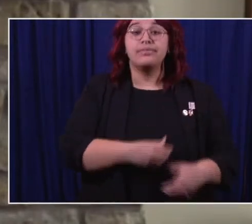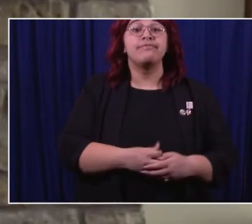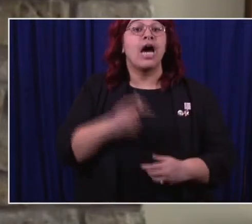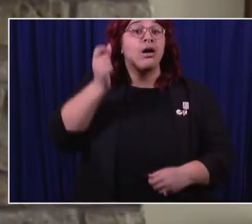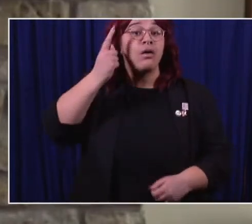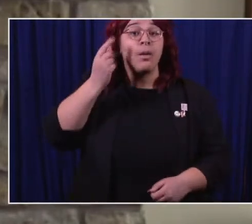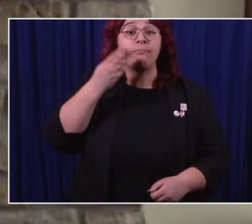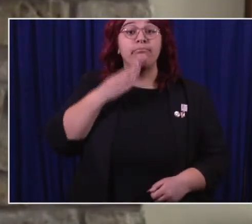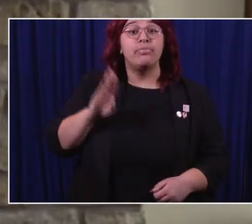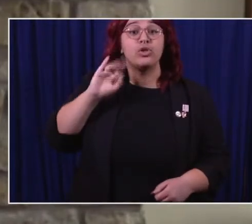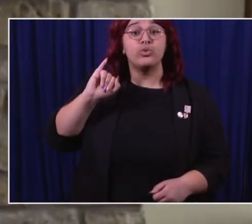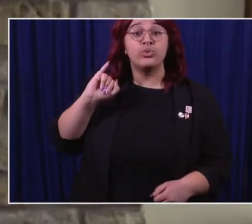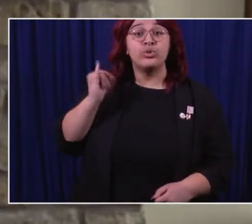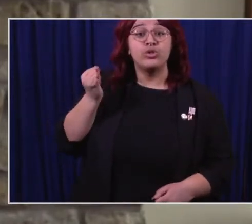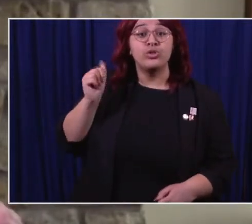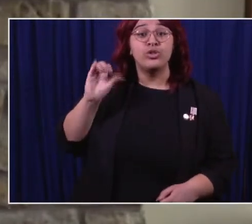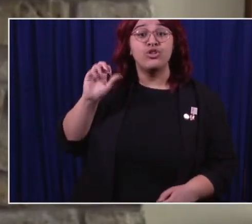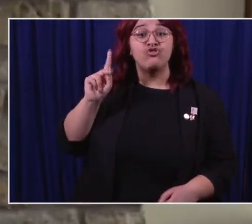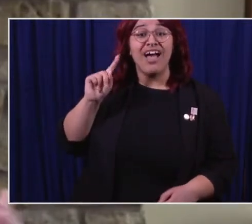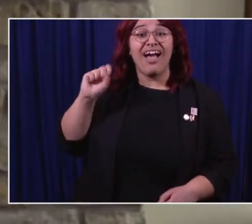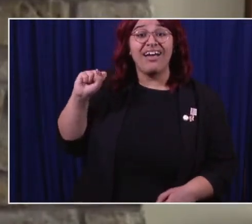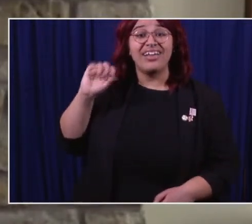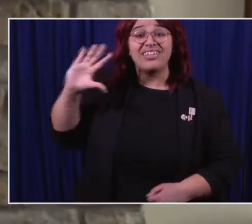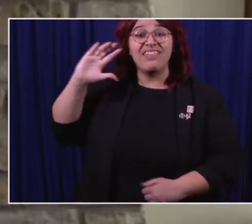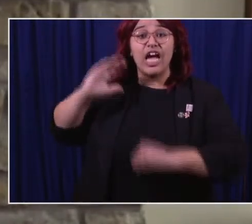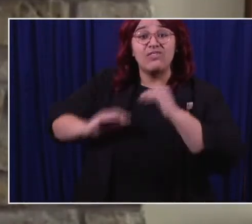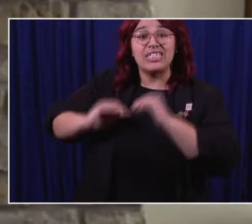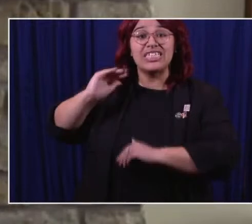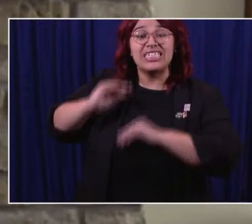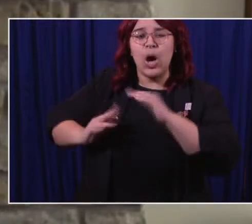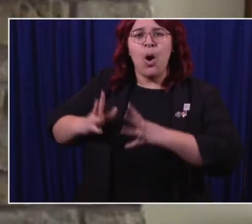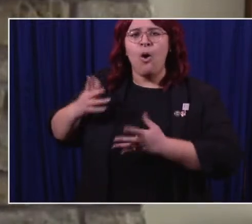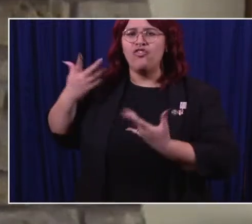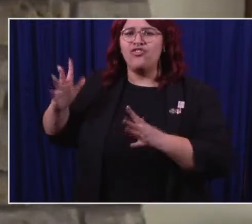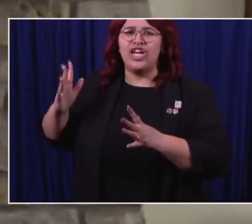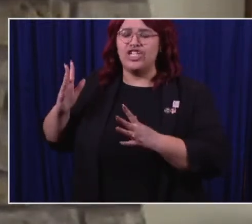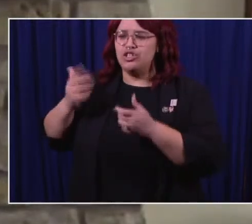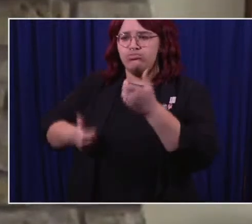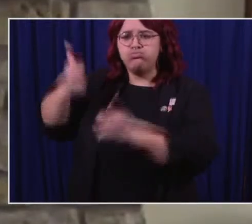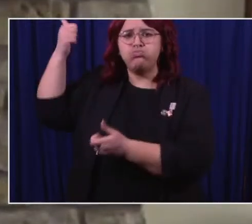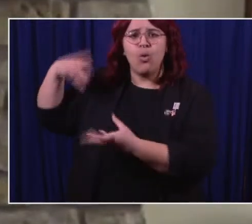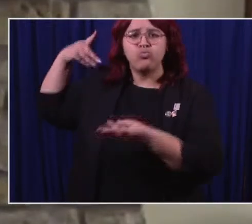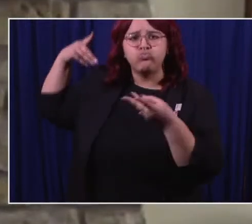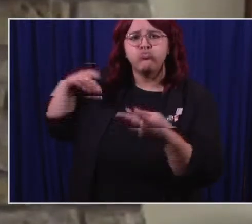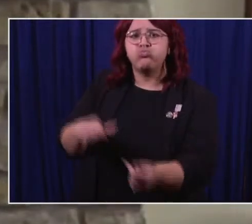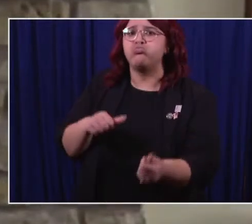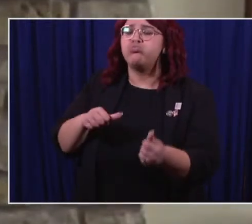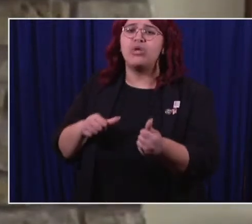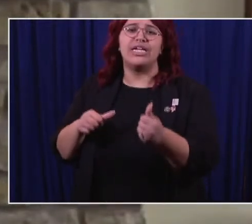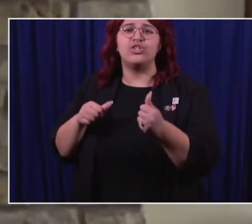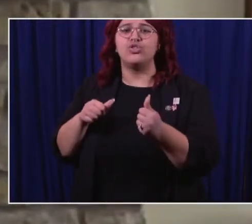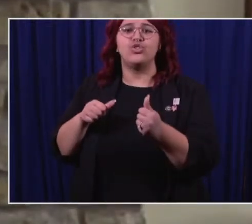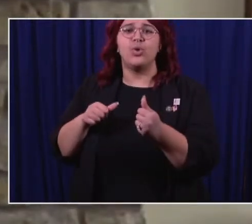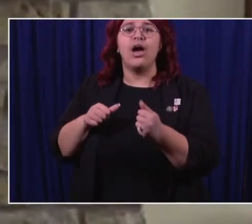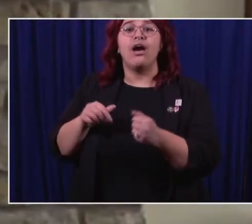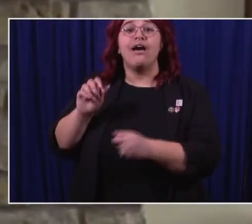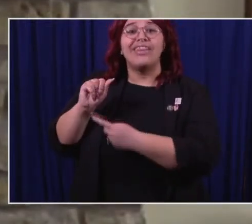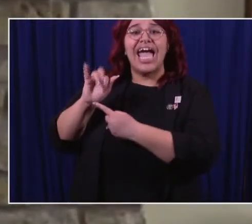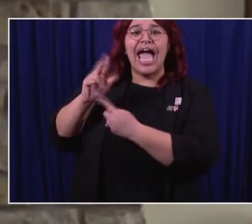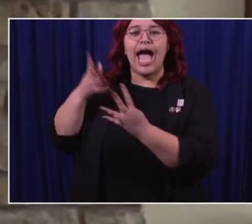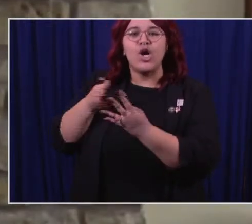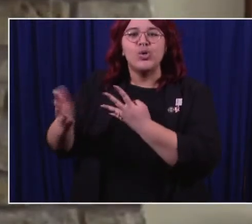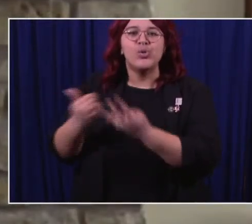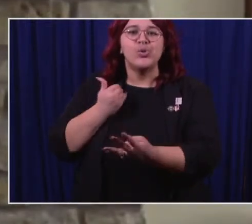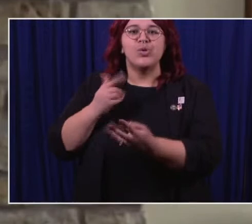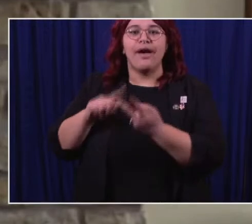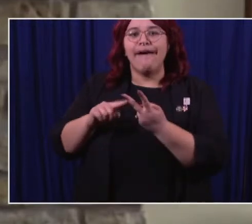invested, some serious money in the air conditioning, heat operation,